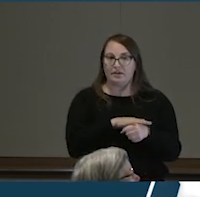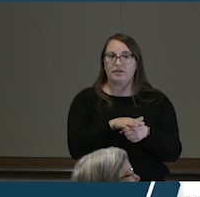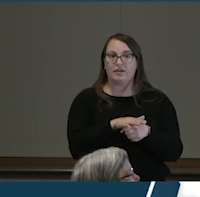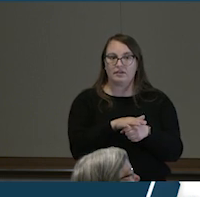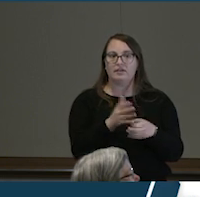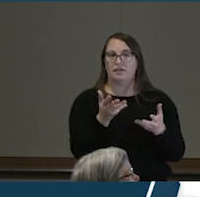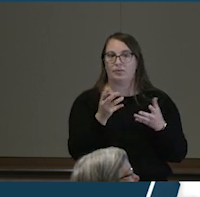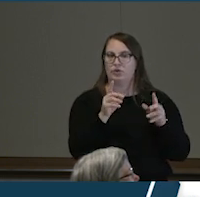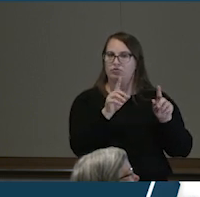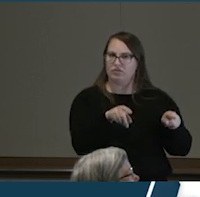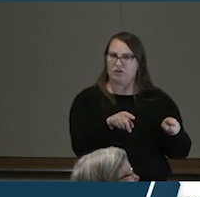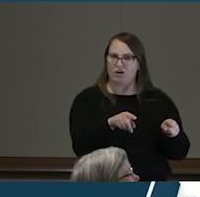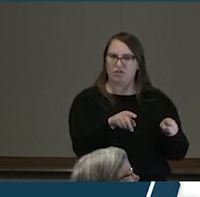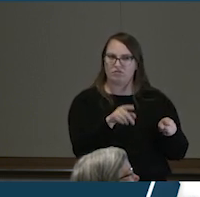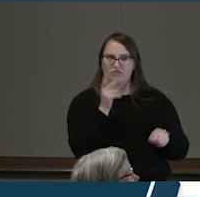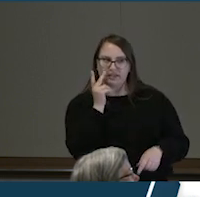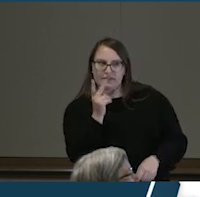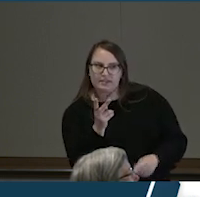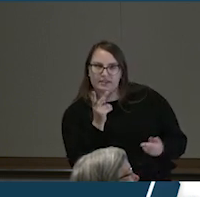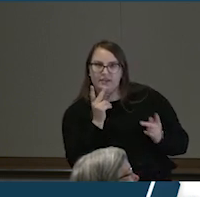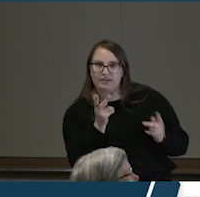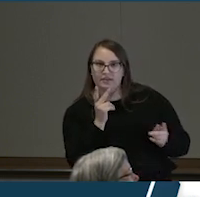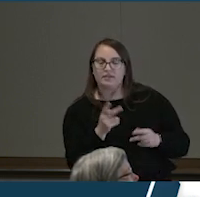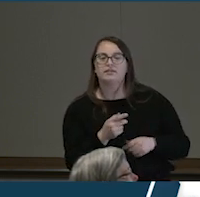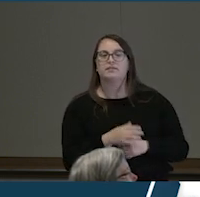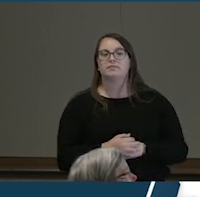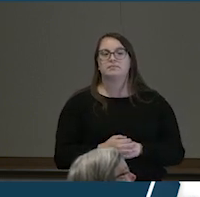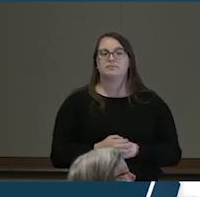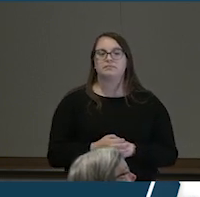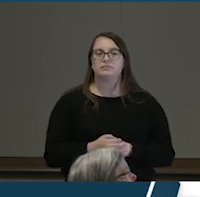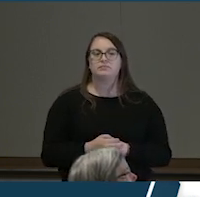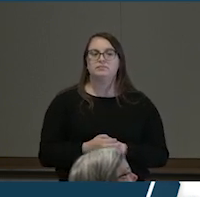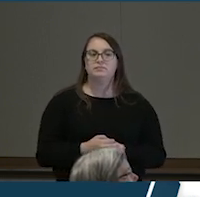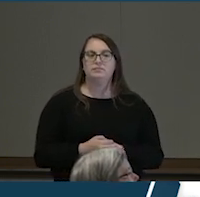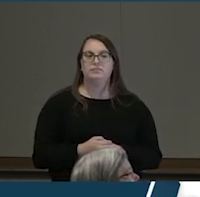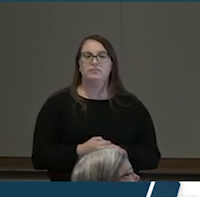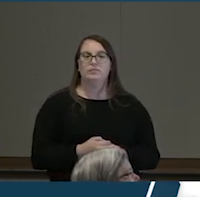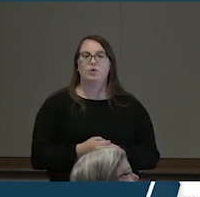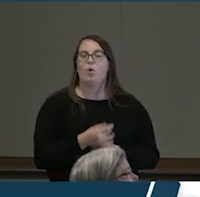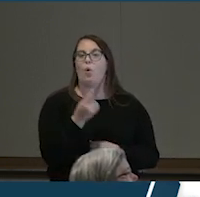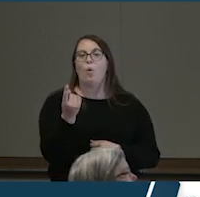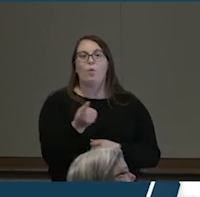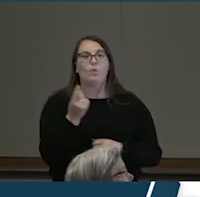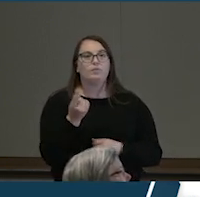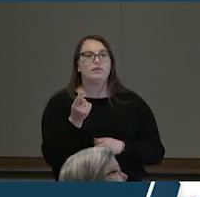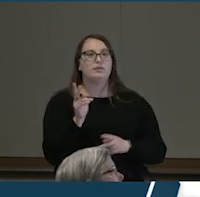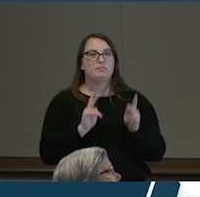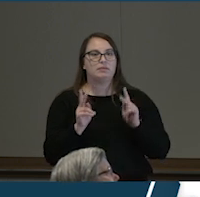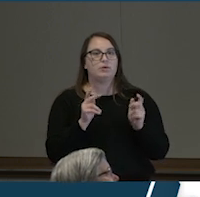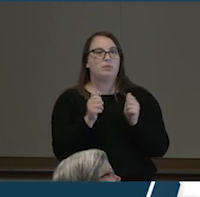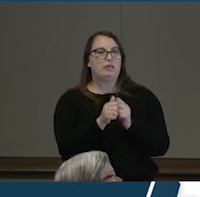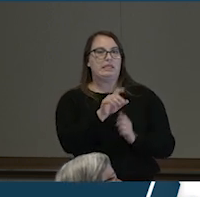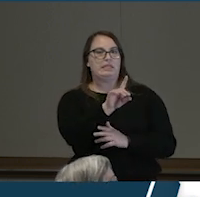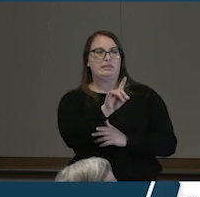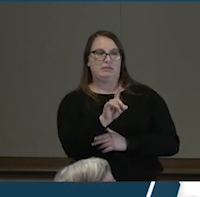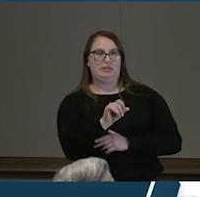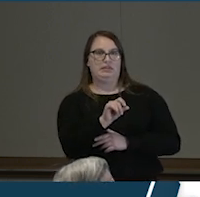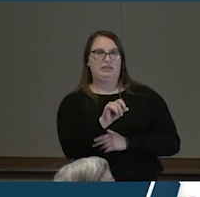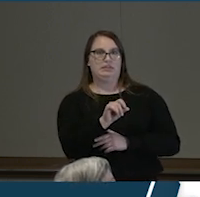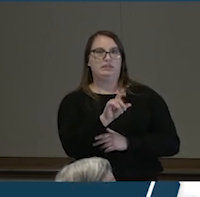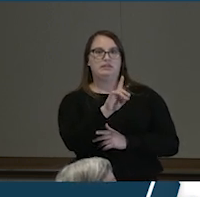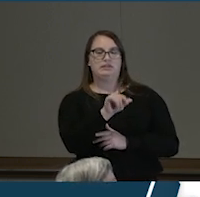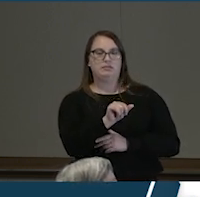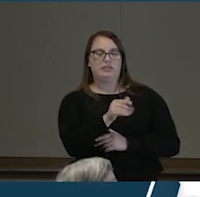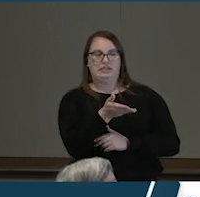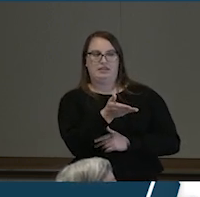mental health type of facilities, something where only people with disabilities would be. And then you're